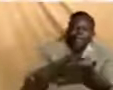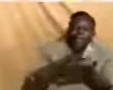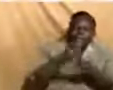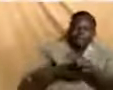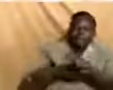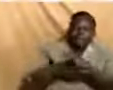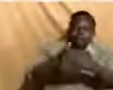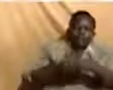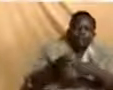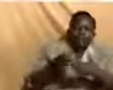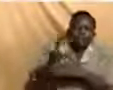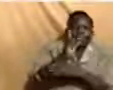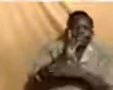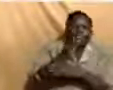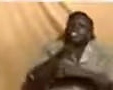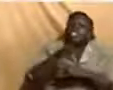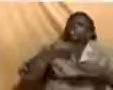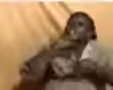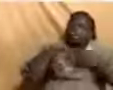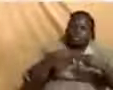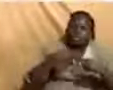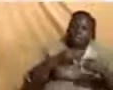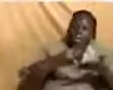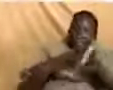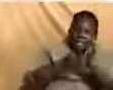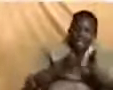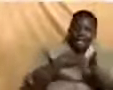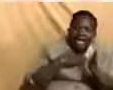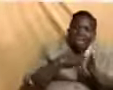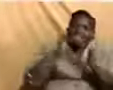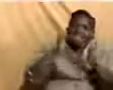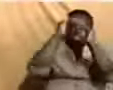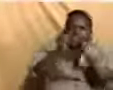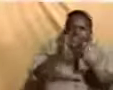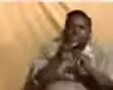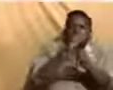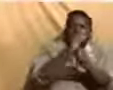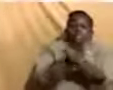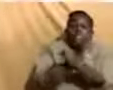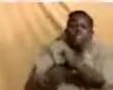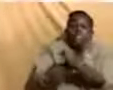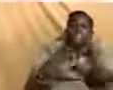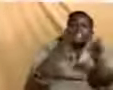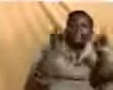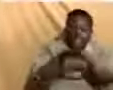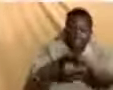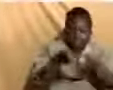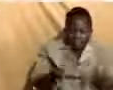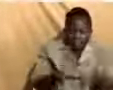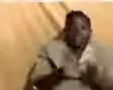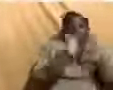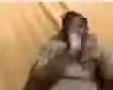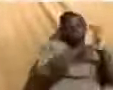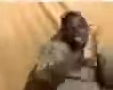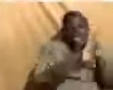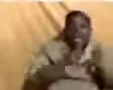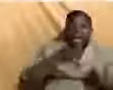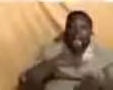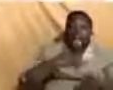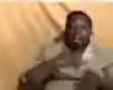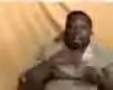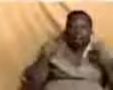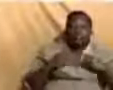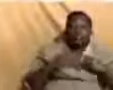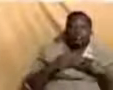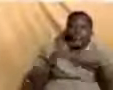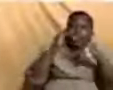president, that continues, which means again, we reduced his immunity in the current Constitution. So we, the people, reduced